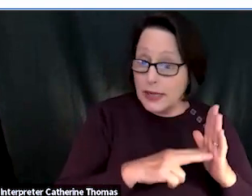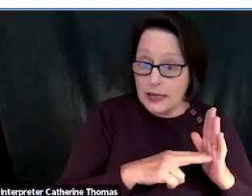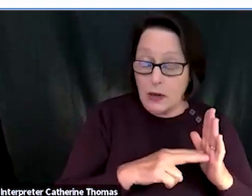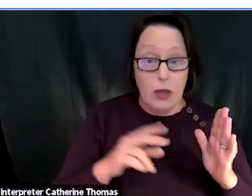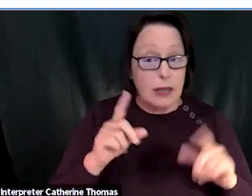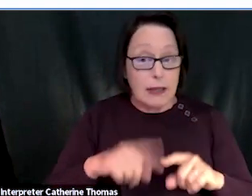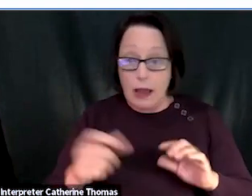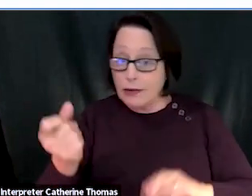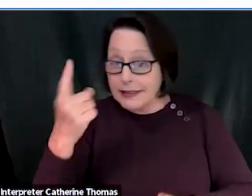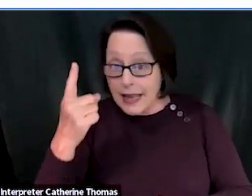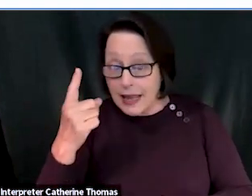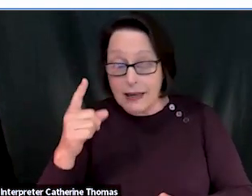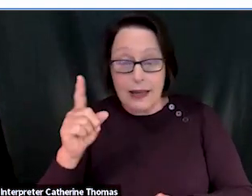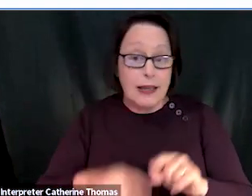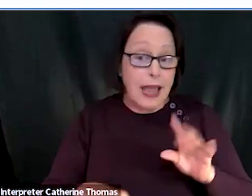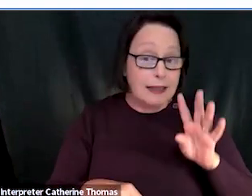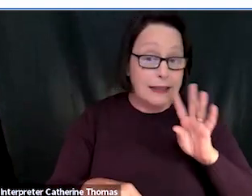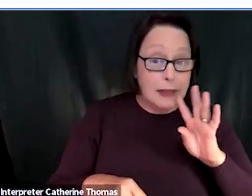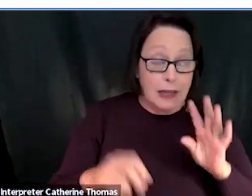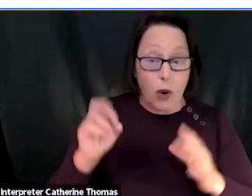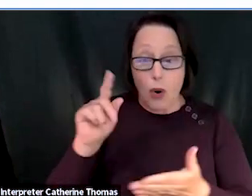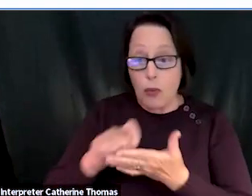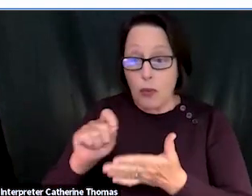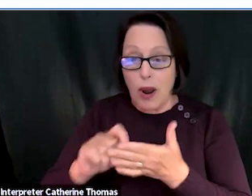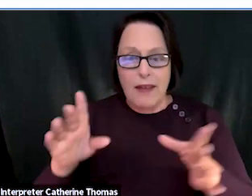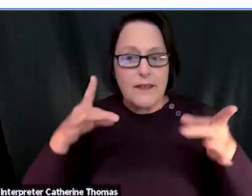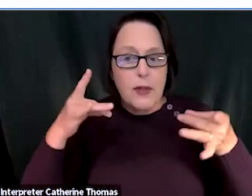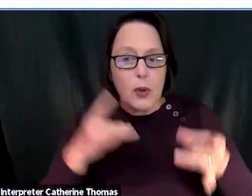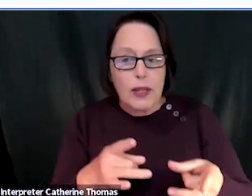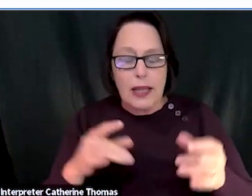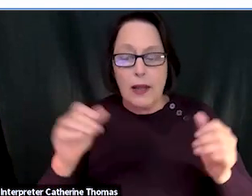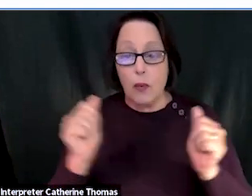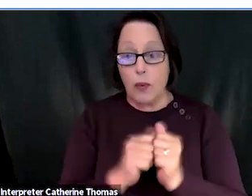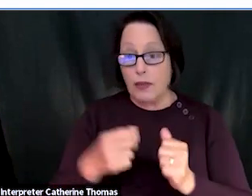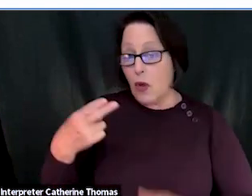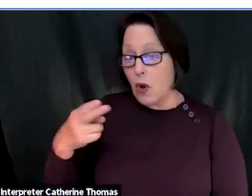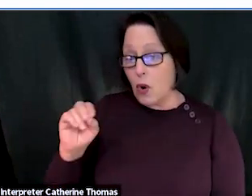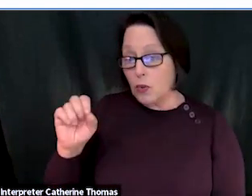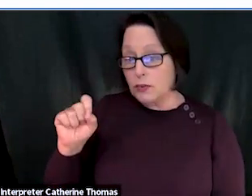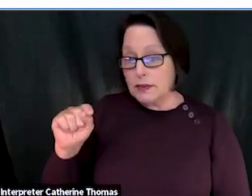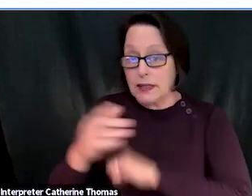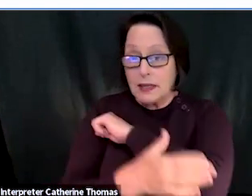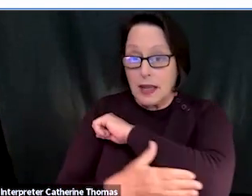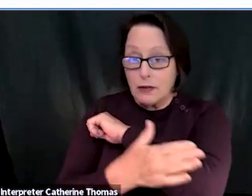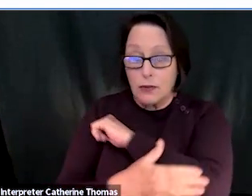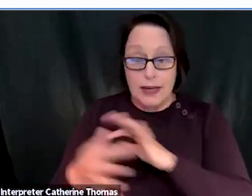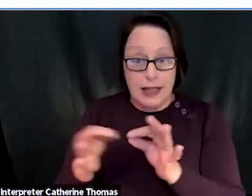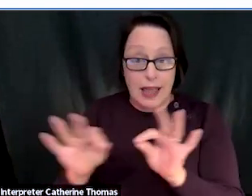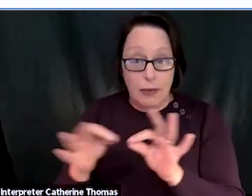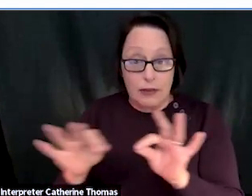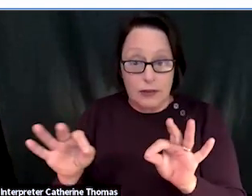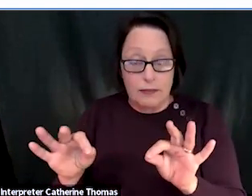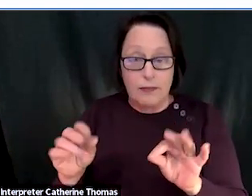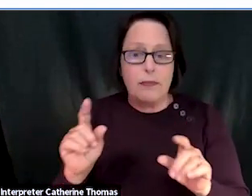understand, speak, or write fluently in the host country language. They are